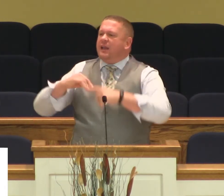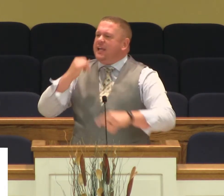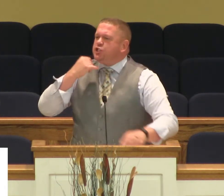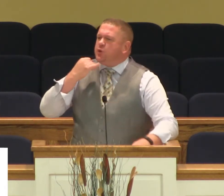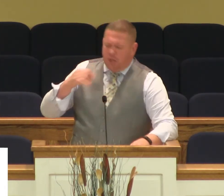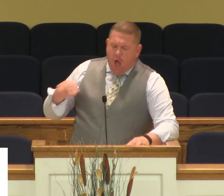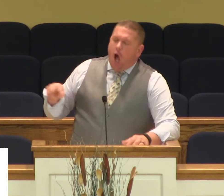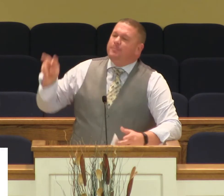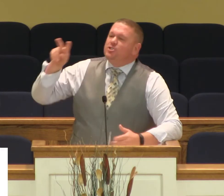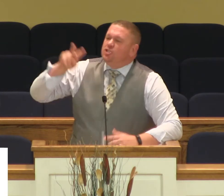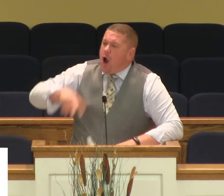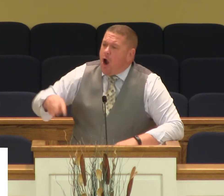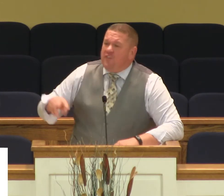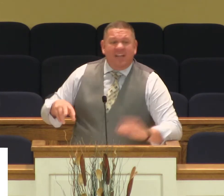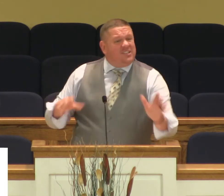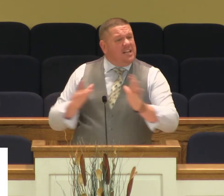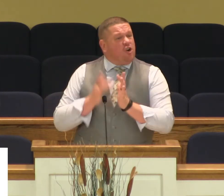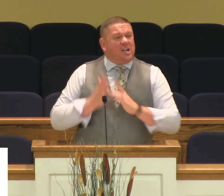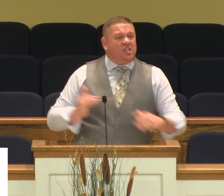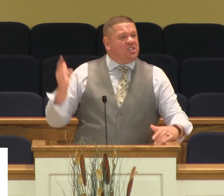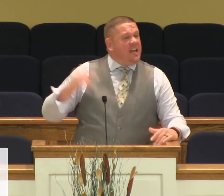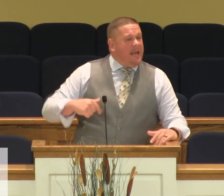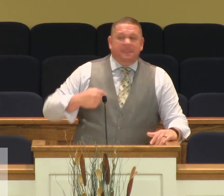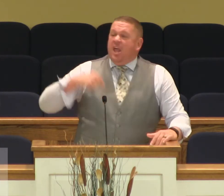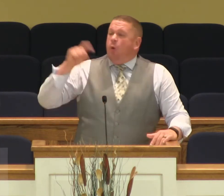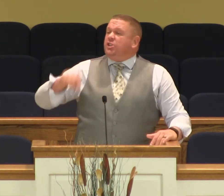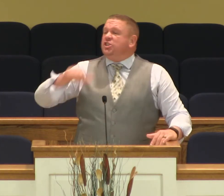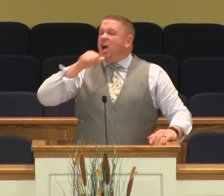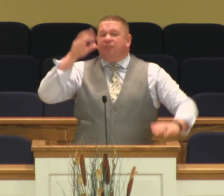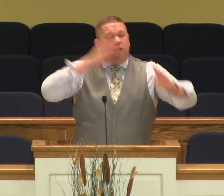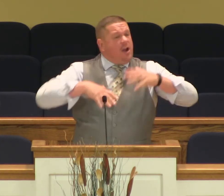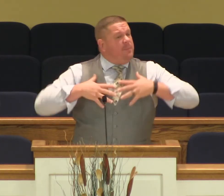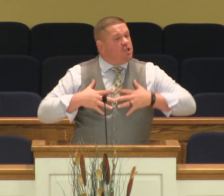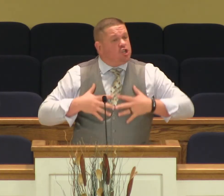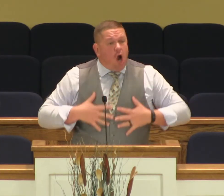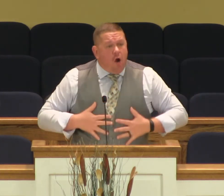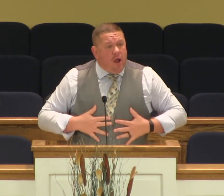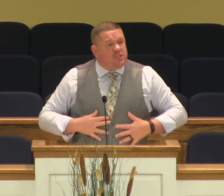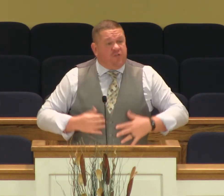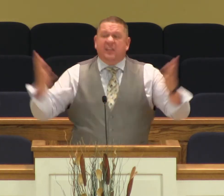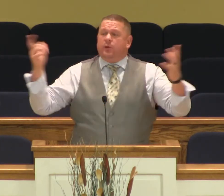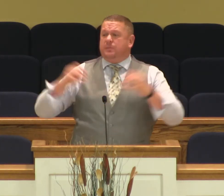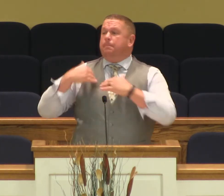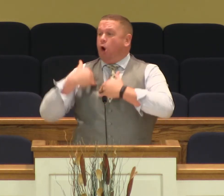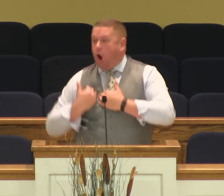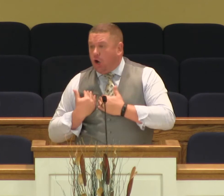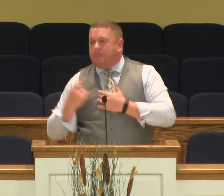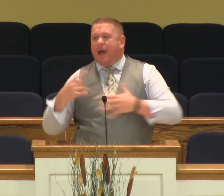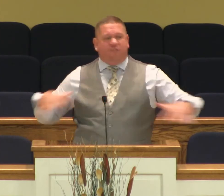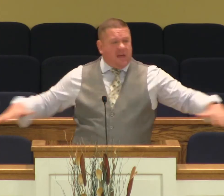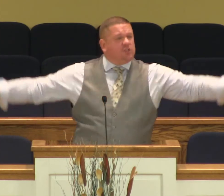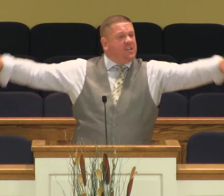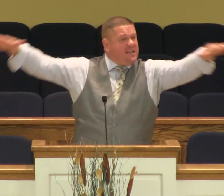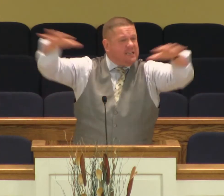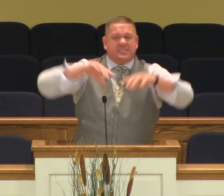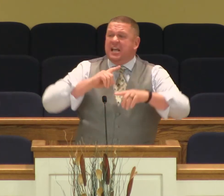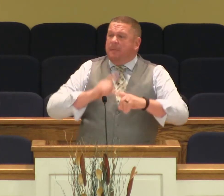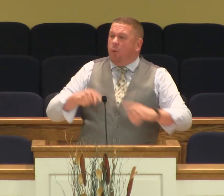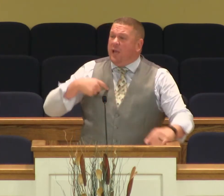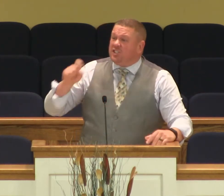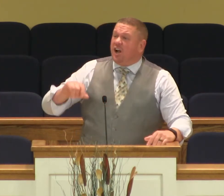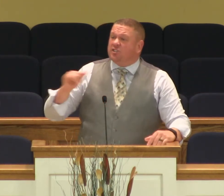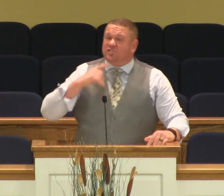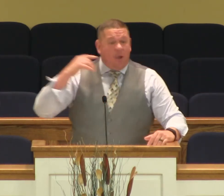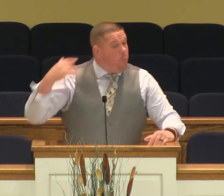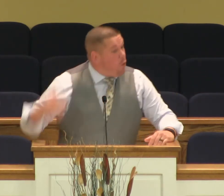going on in Israel. Observe. And listen, as Christians today, we should not fret or be discouraged. If anything, we should be burdened about our fellow citizens.